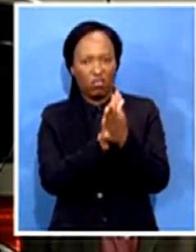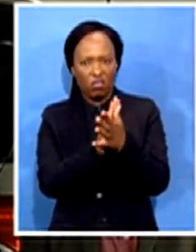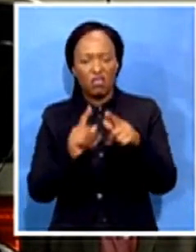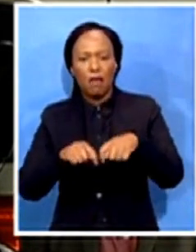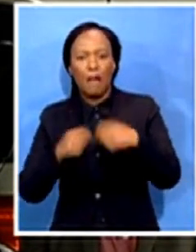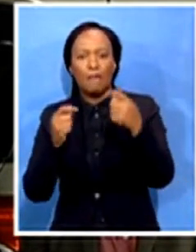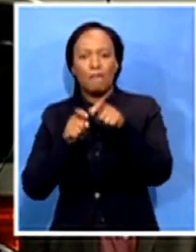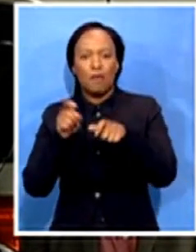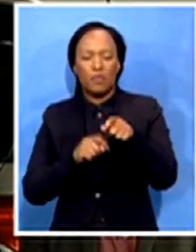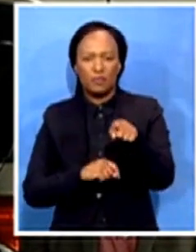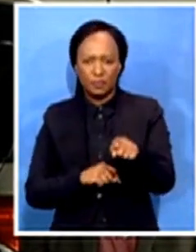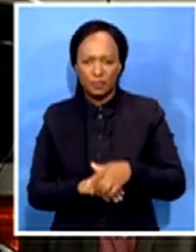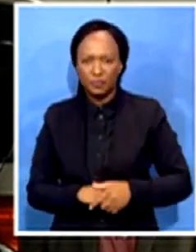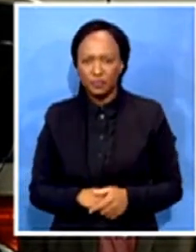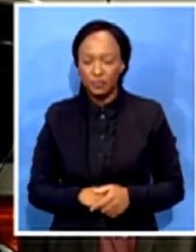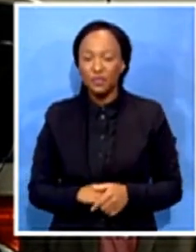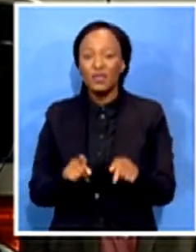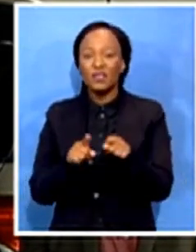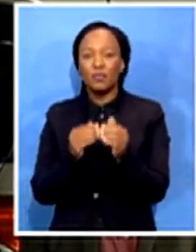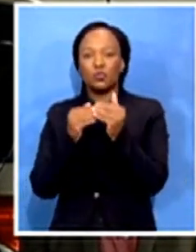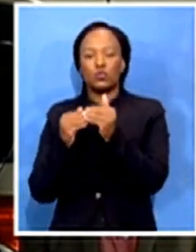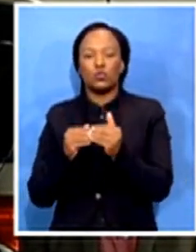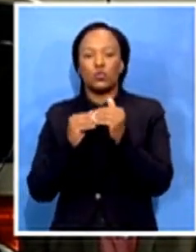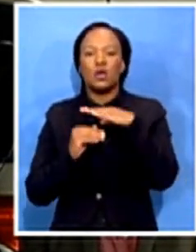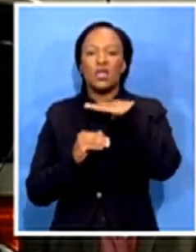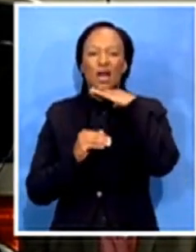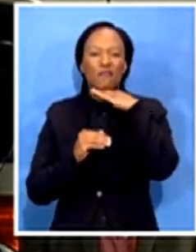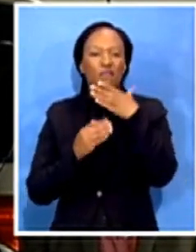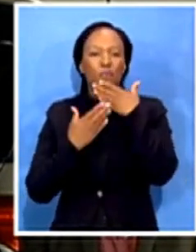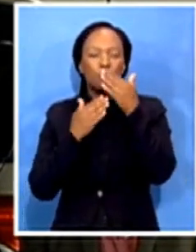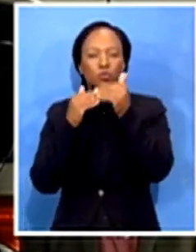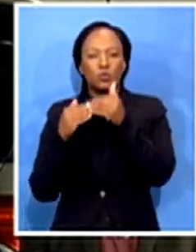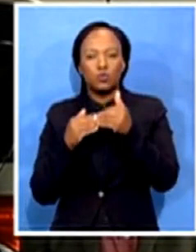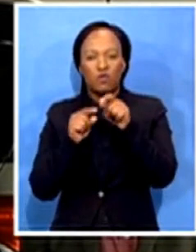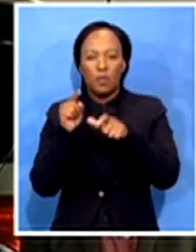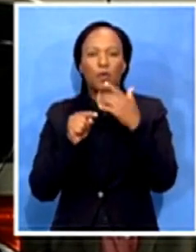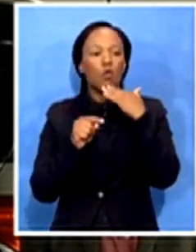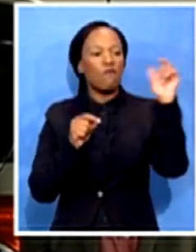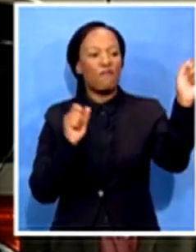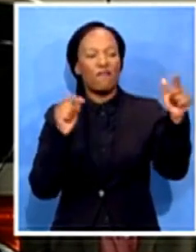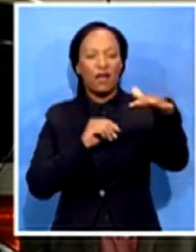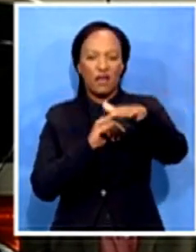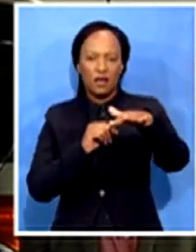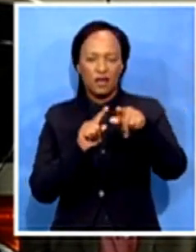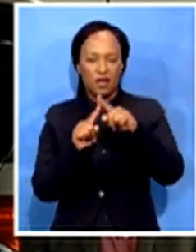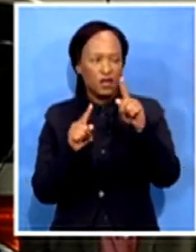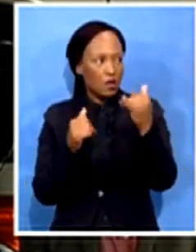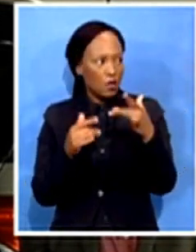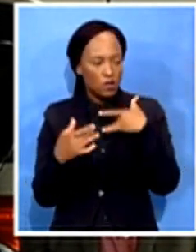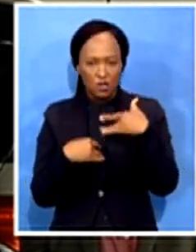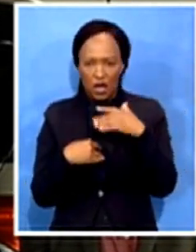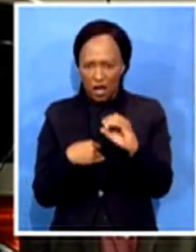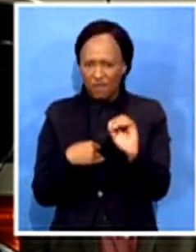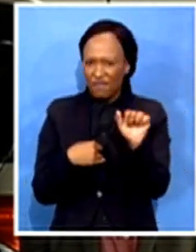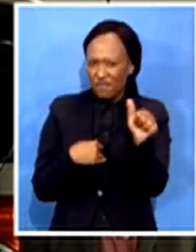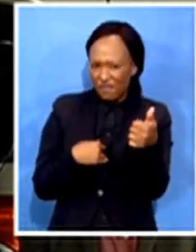after the patients in the triage areas. And also mixing confirmed patients with PUIs. And the tents being